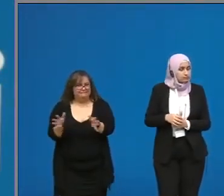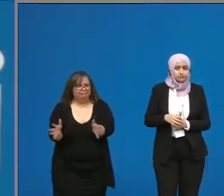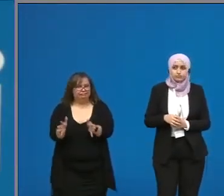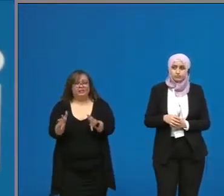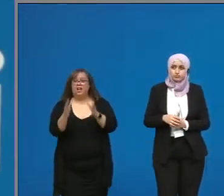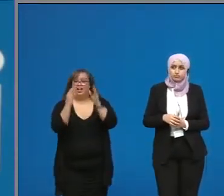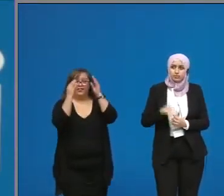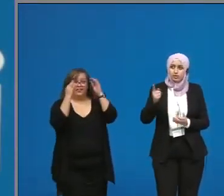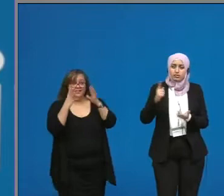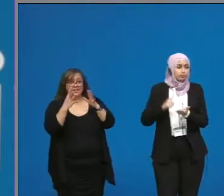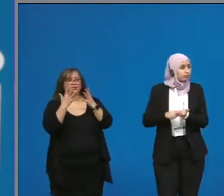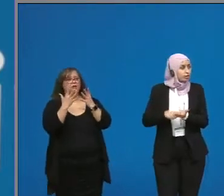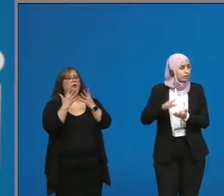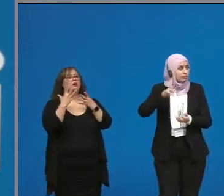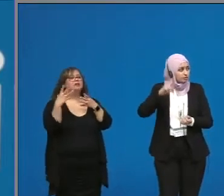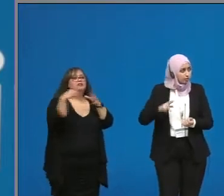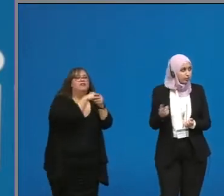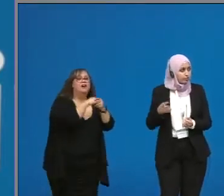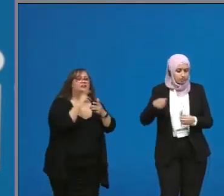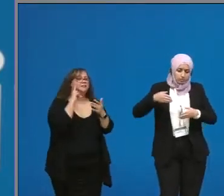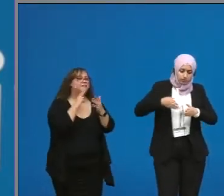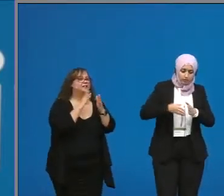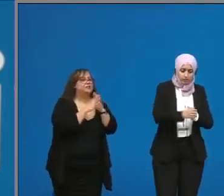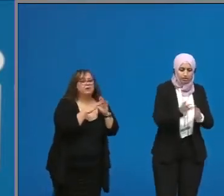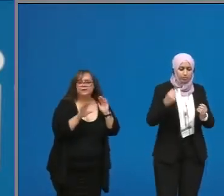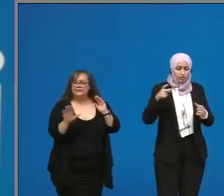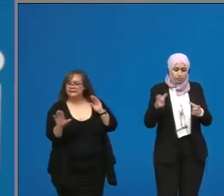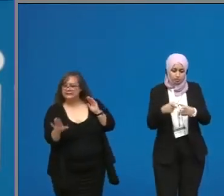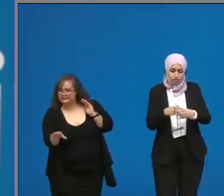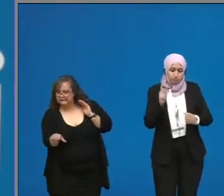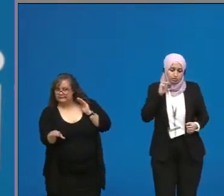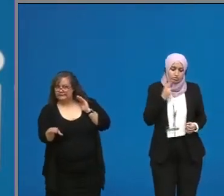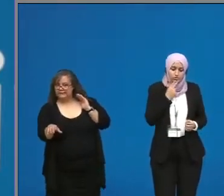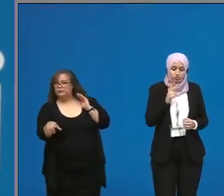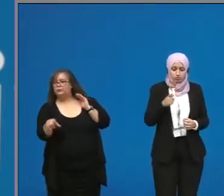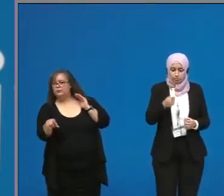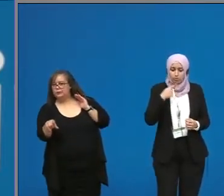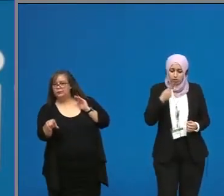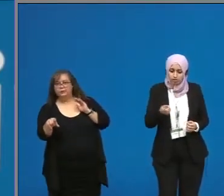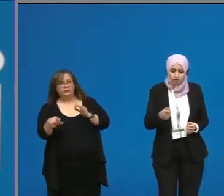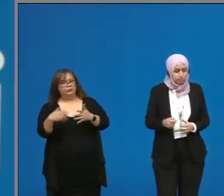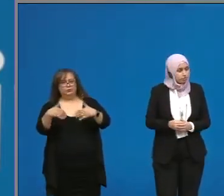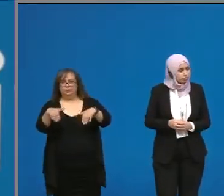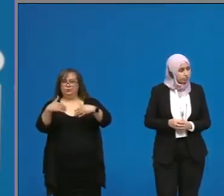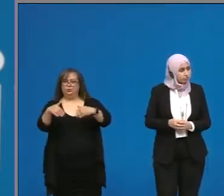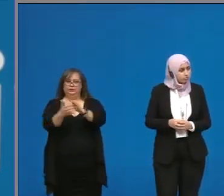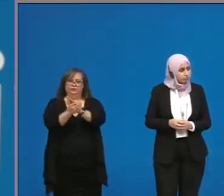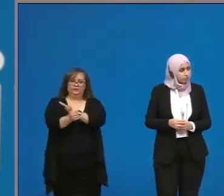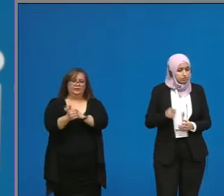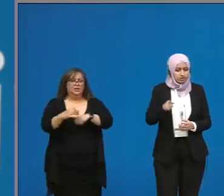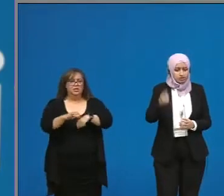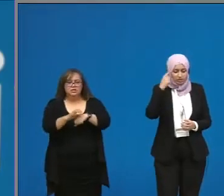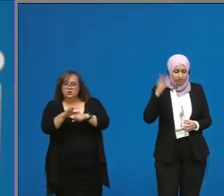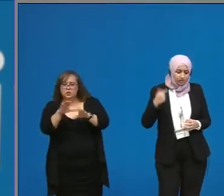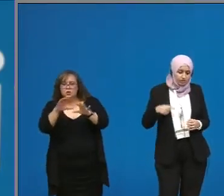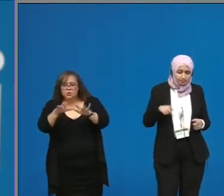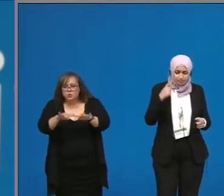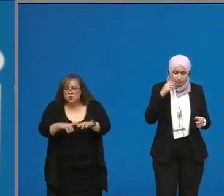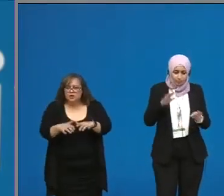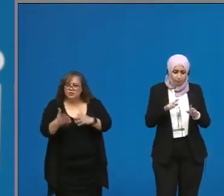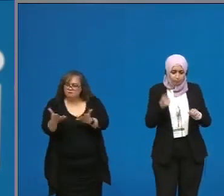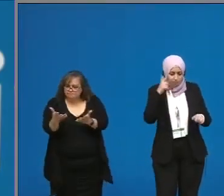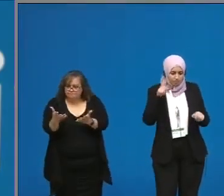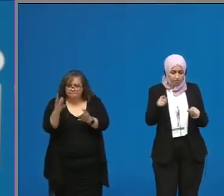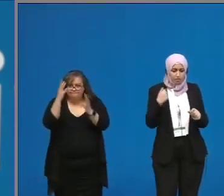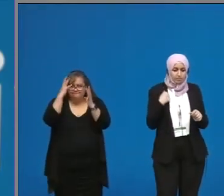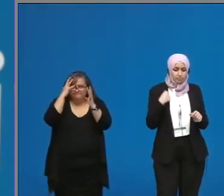community and told him, okay, kid, you know how to do your magic on the computer. Why don't you think of a solution for deaf